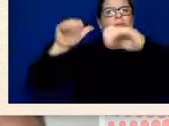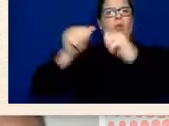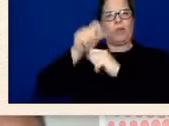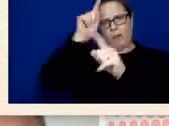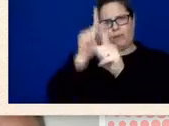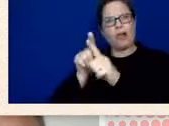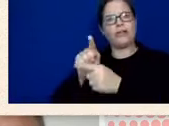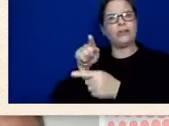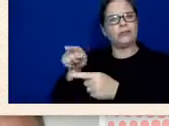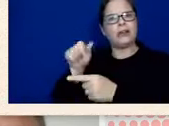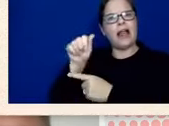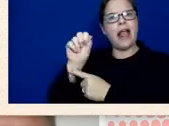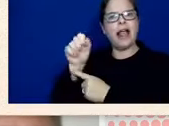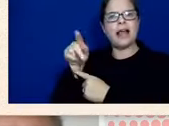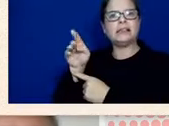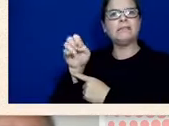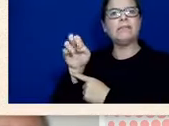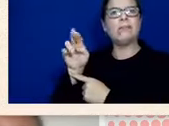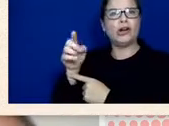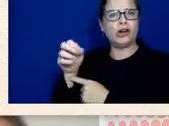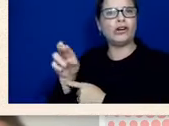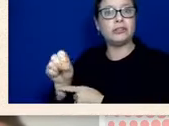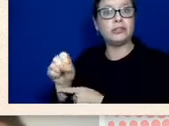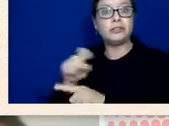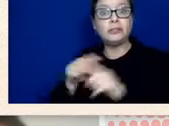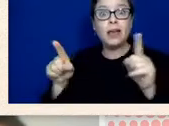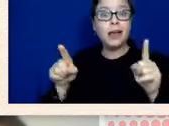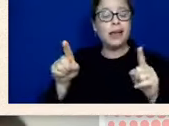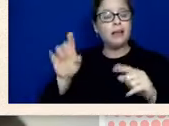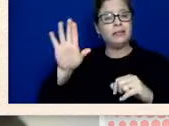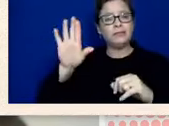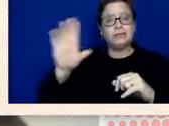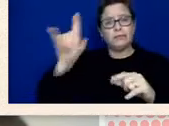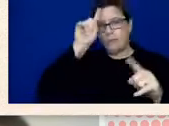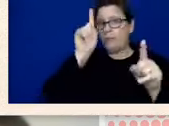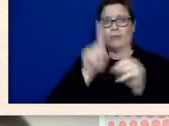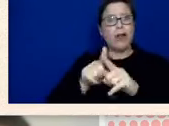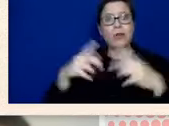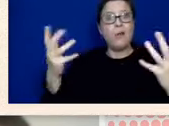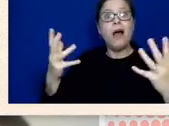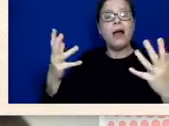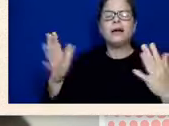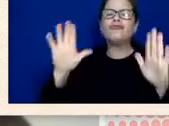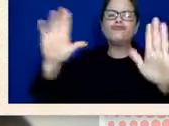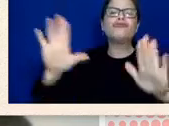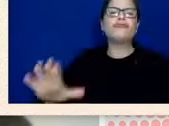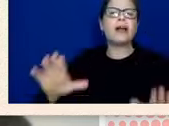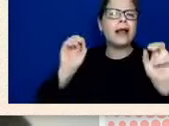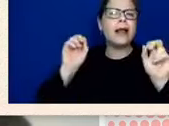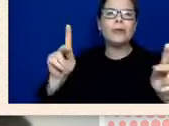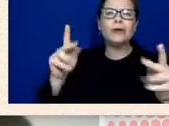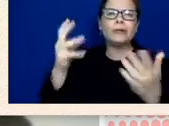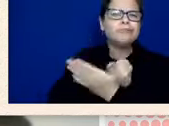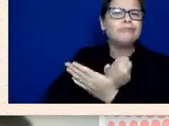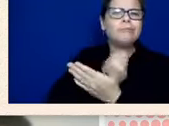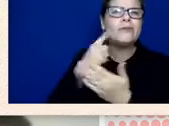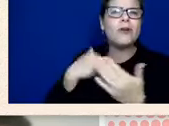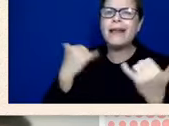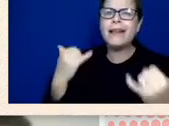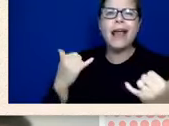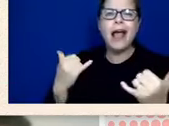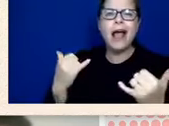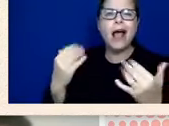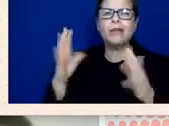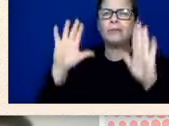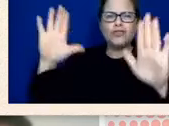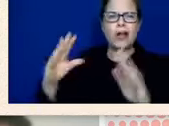But because of him and everything, I think it was just a great gateway for me into what I'm doing now in